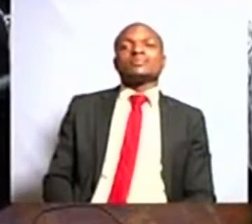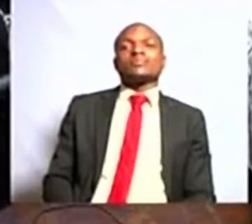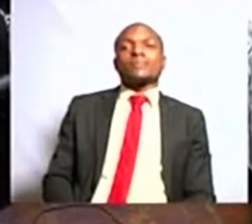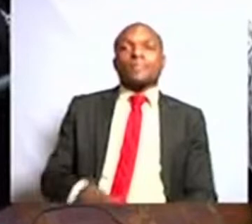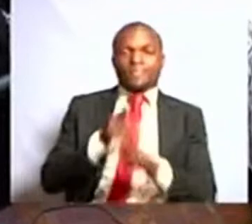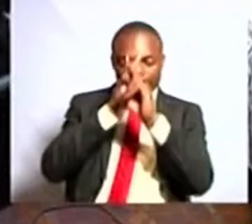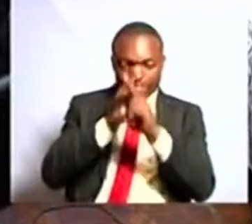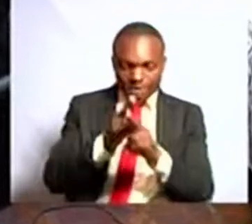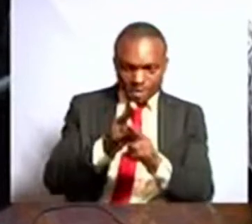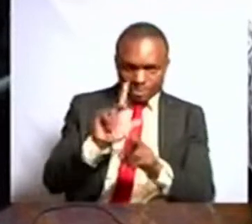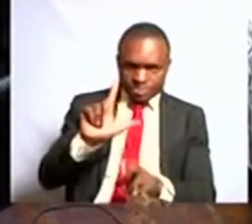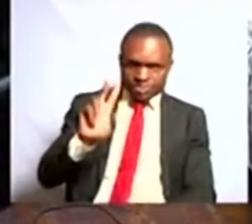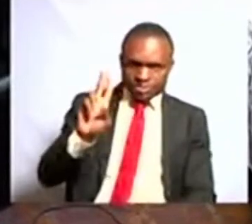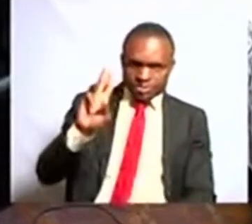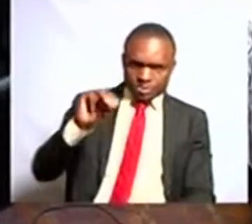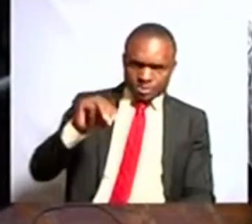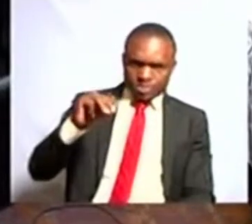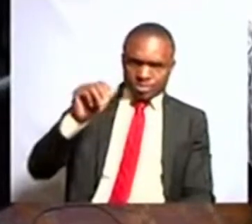Honorable Mai?